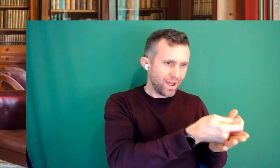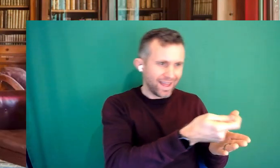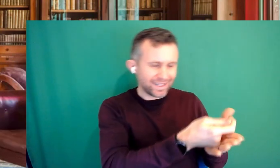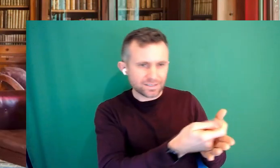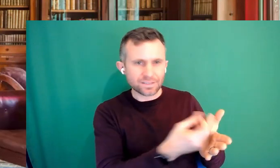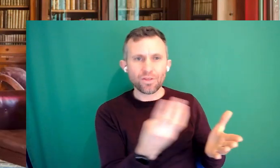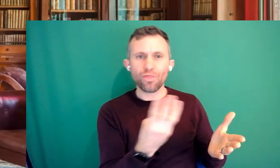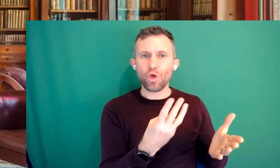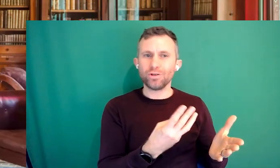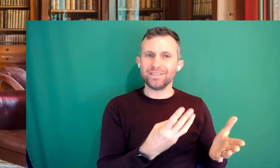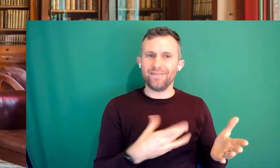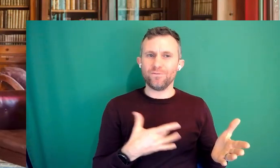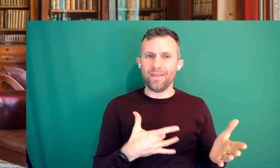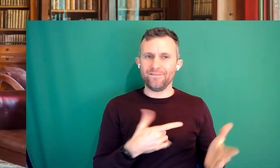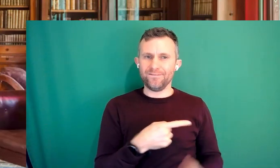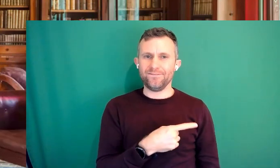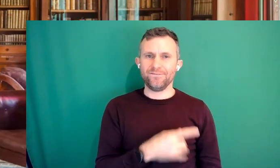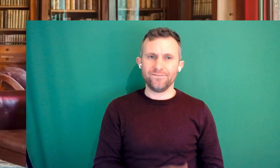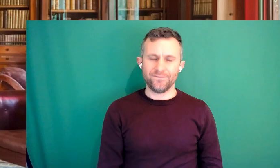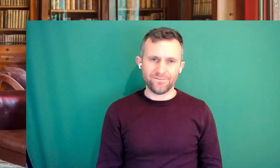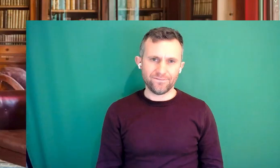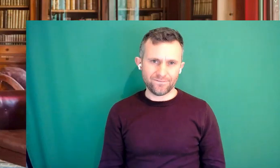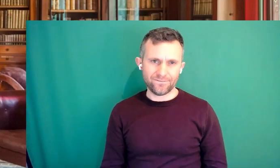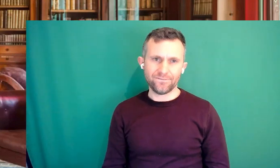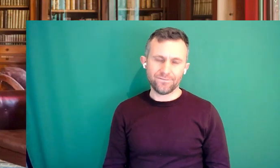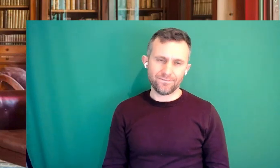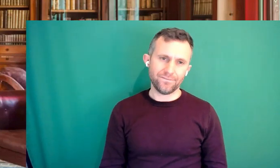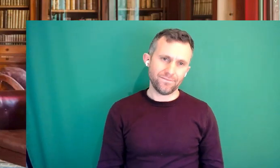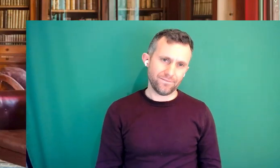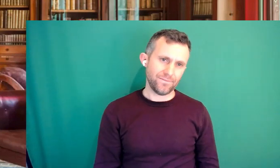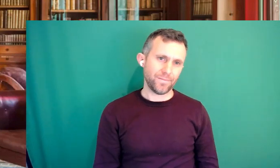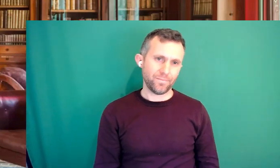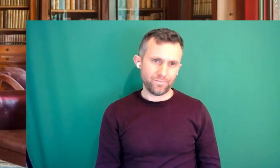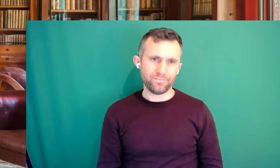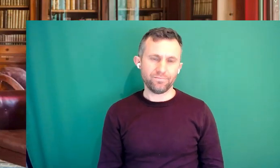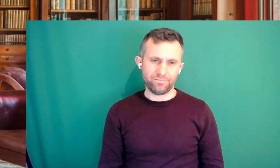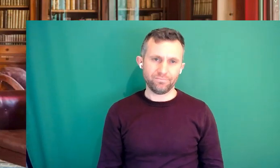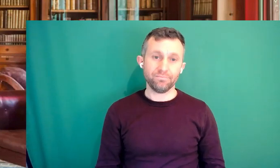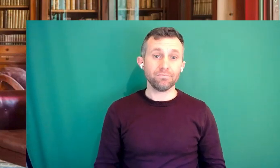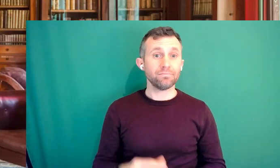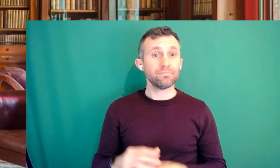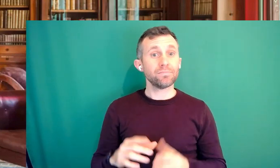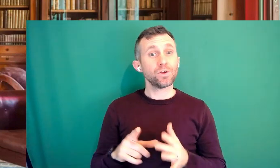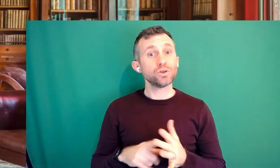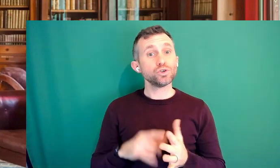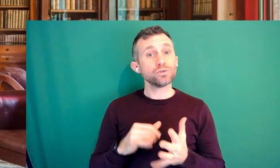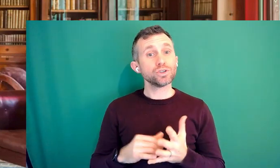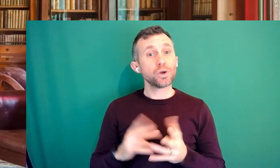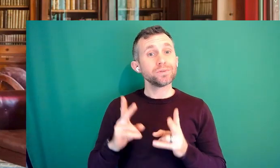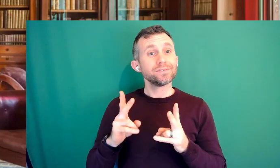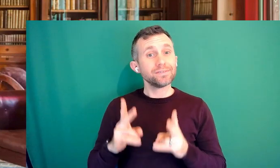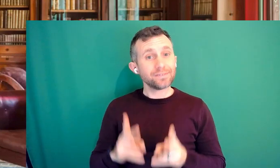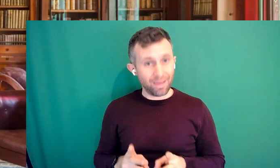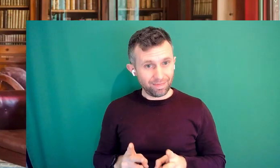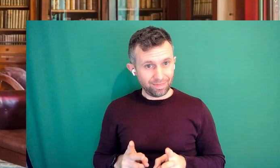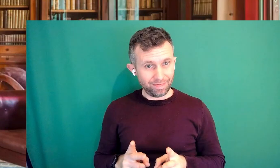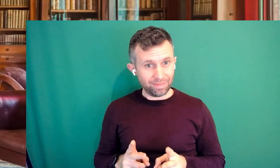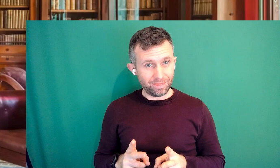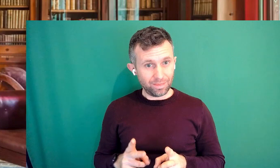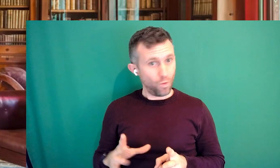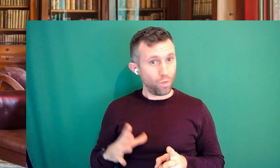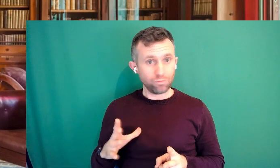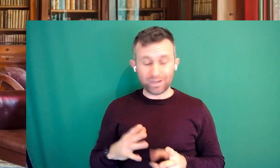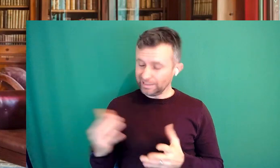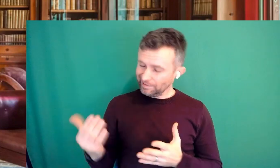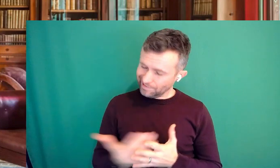space. The image on this slide shows you the library side of the room to the east, a very warm and cozy